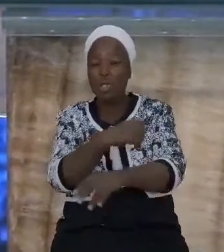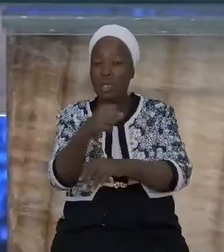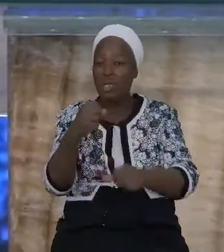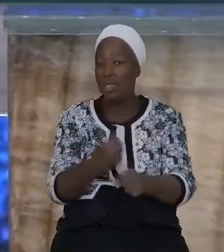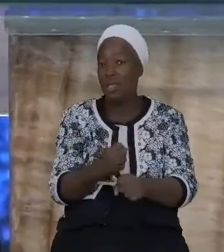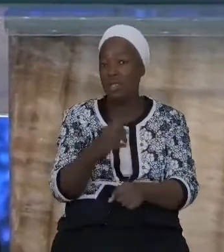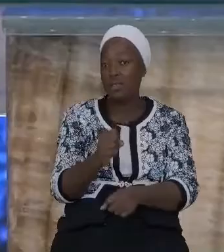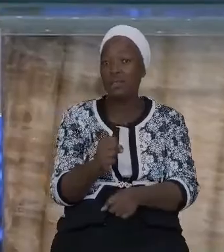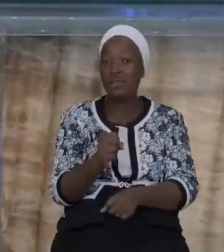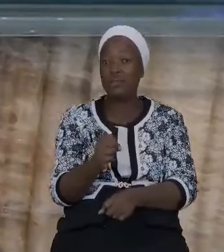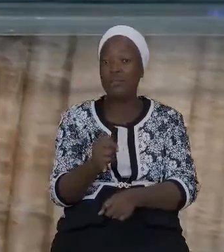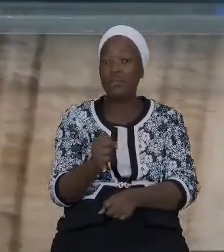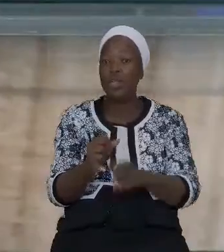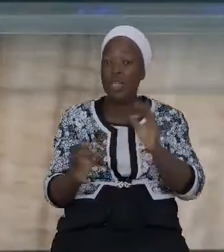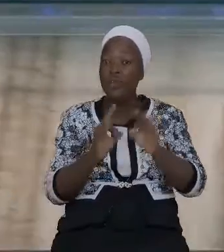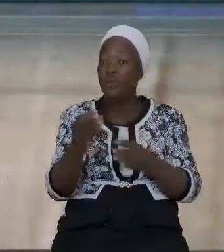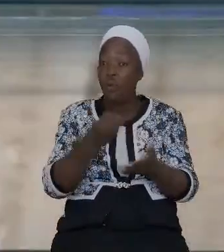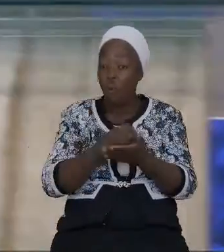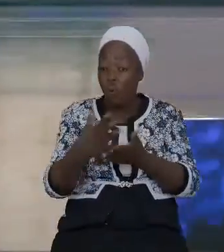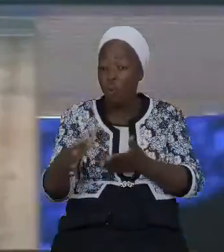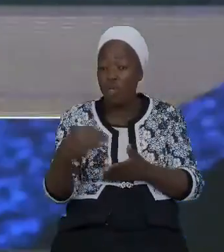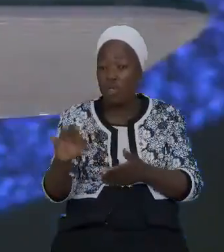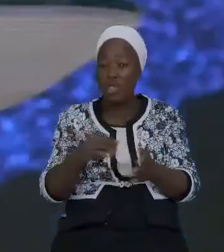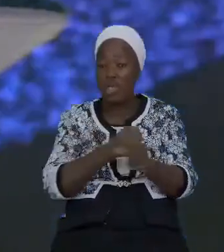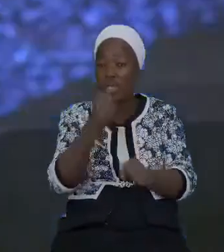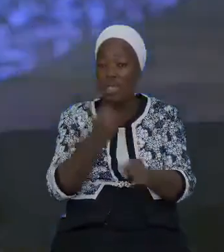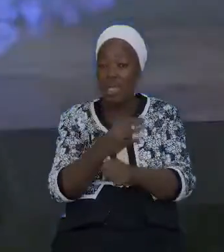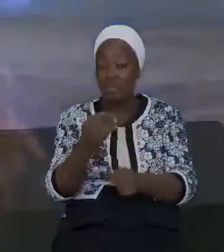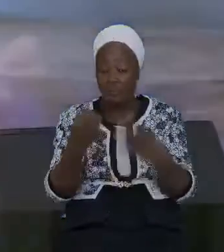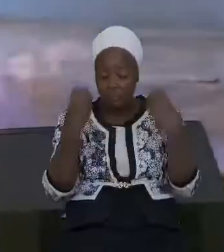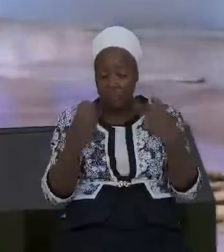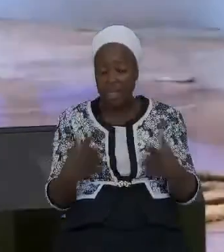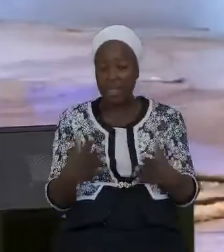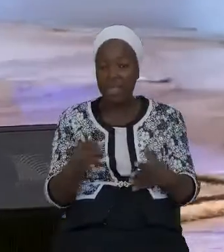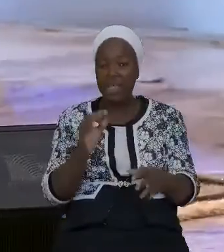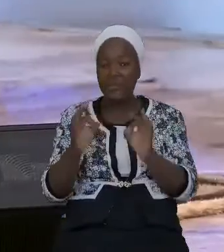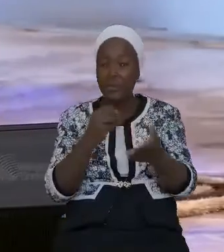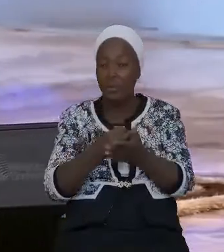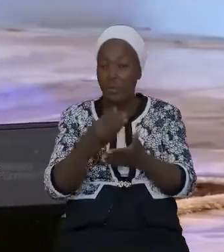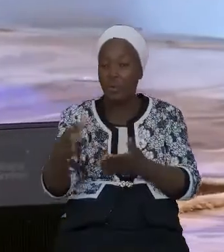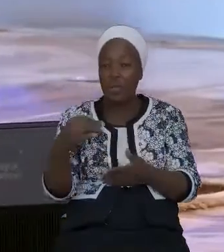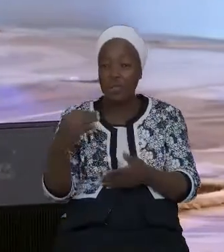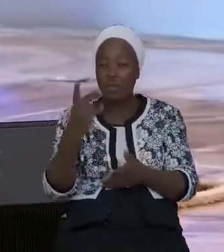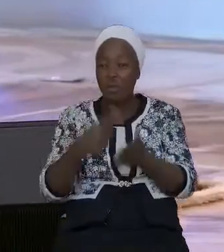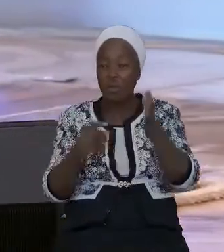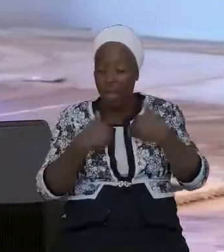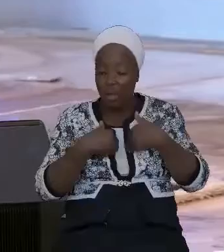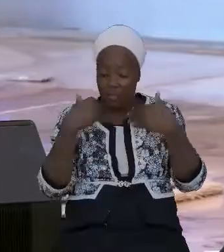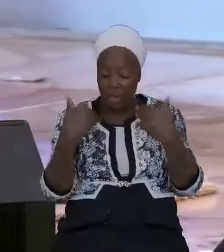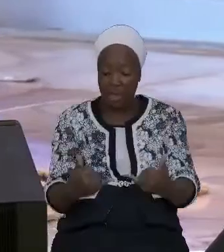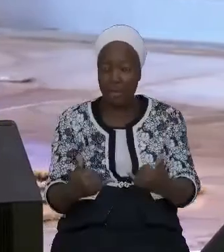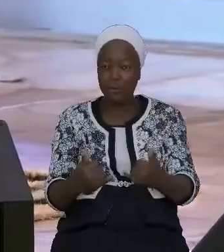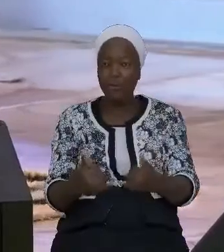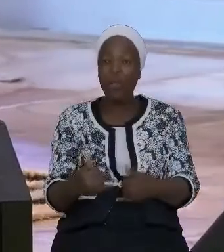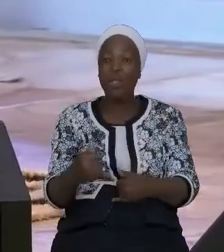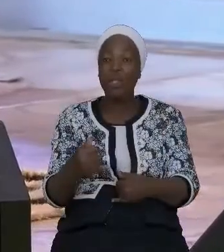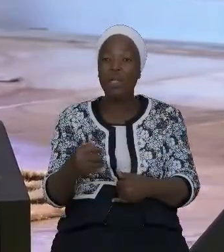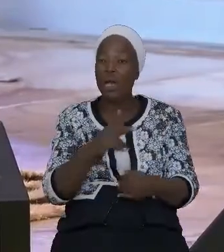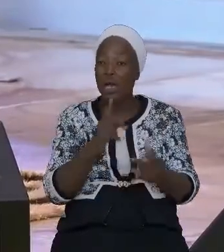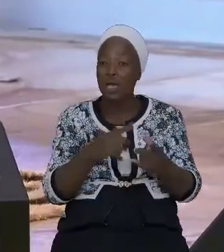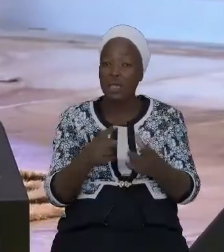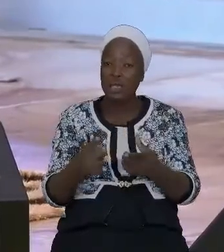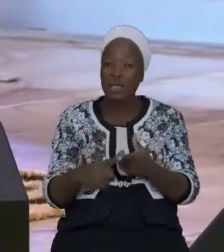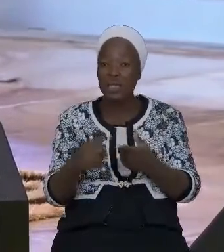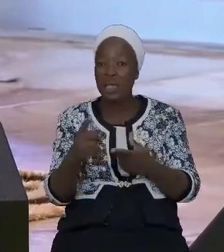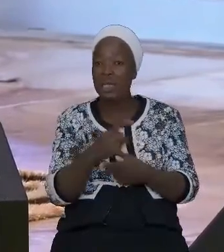7 long years. If you waste the years of plenty, if you waste what you've got now, the abundance and